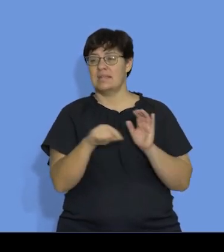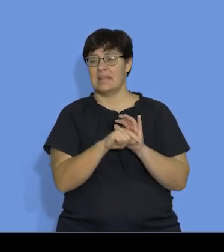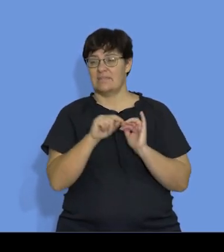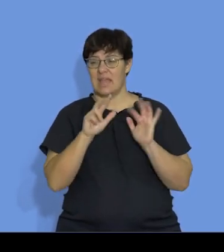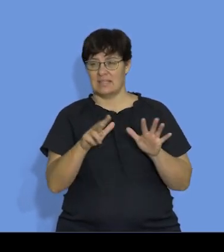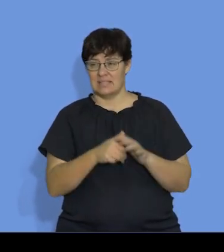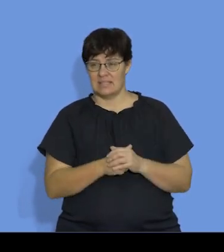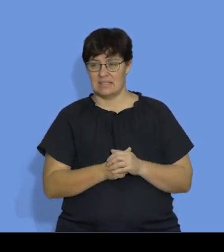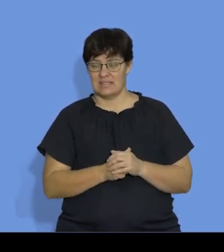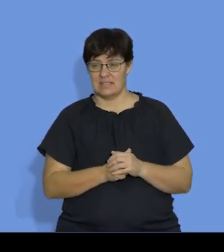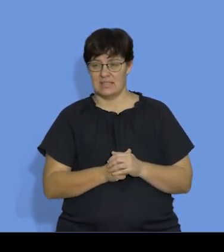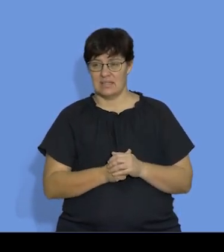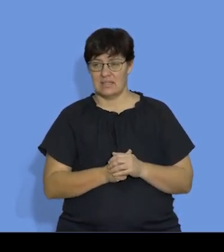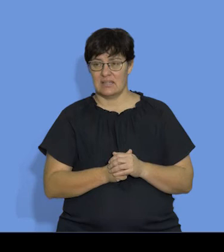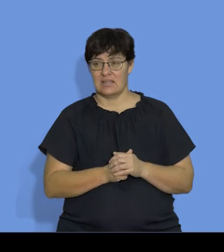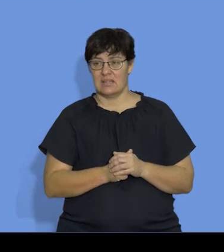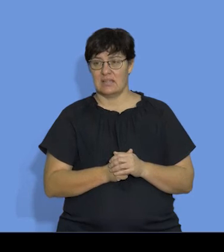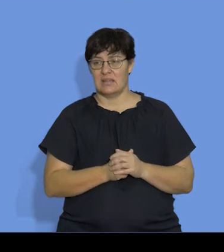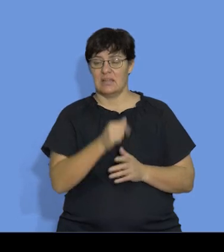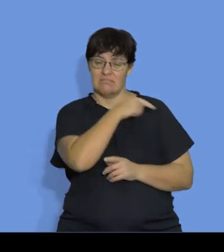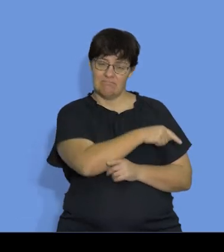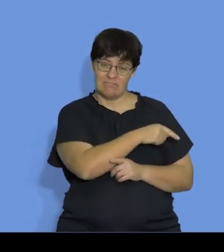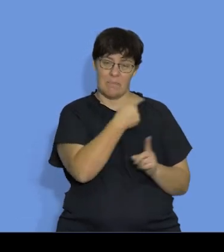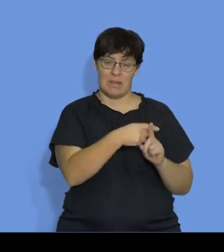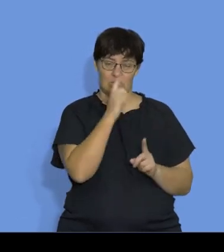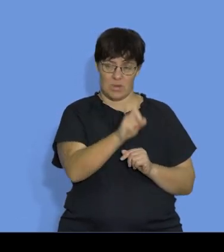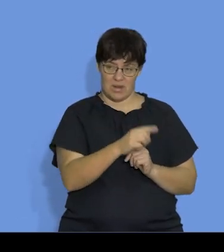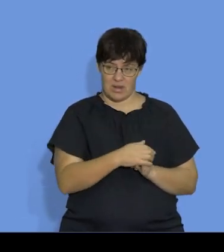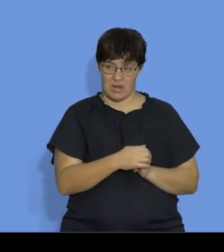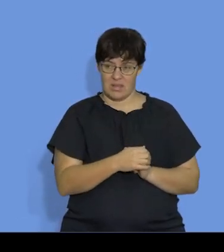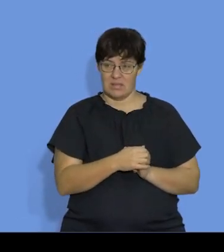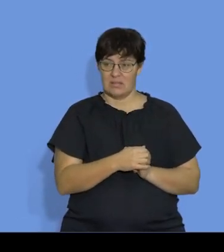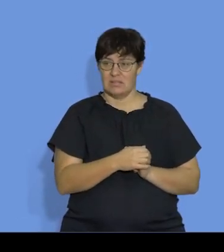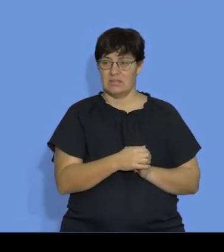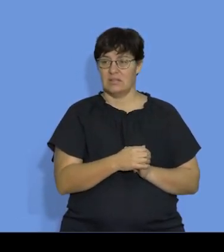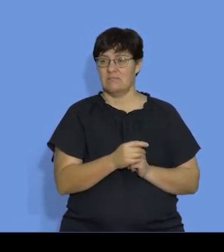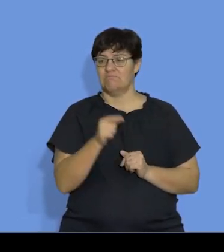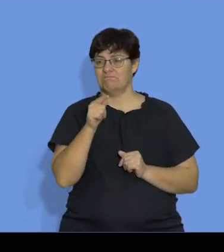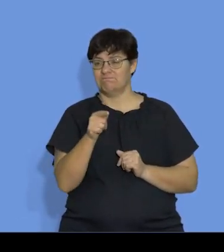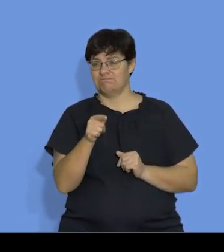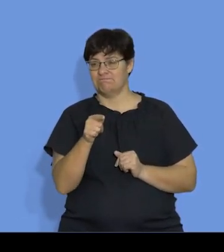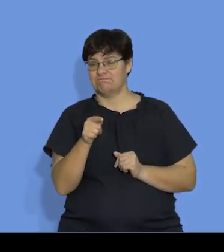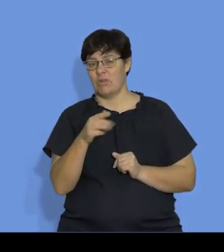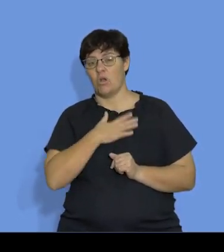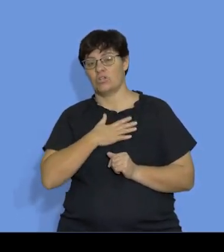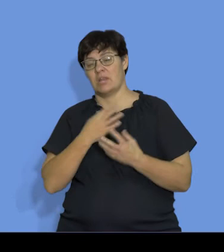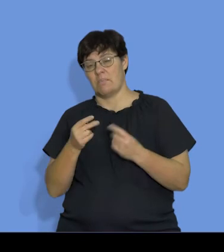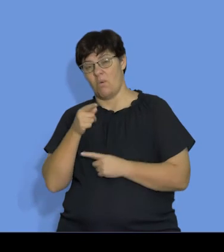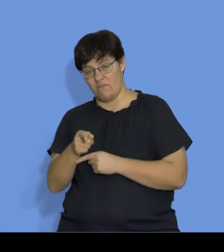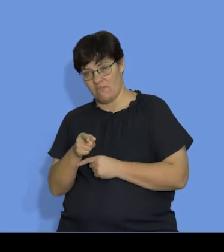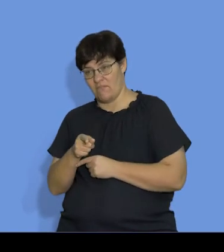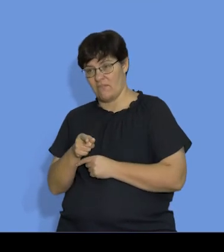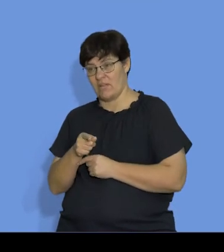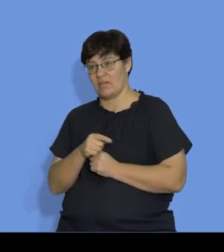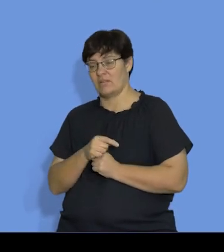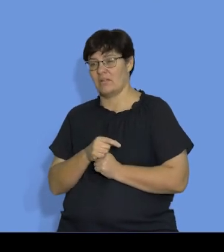then potassium is plus 1, we're asking ourselves what is the oxidation number of manganese in this